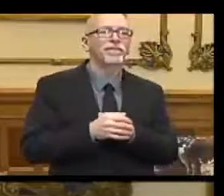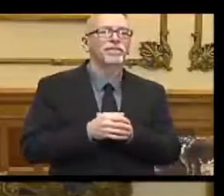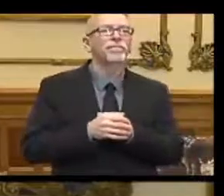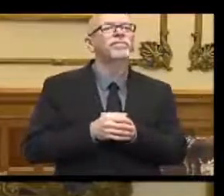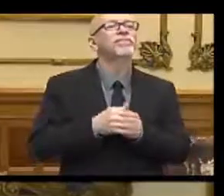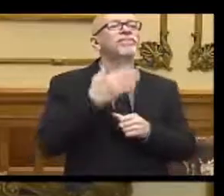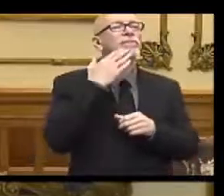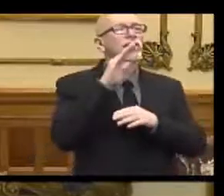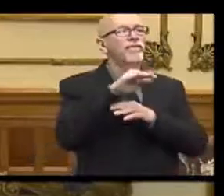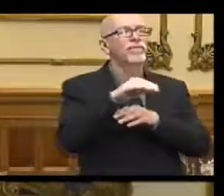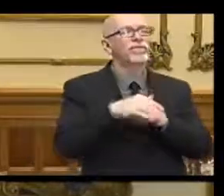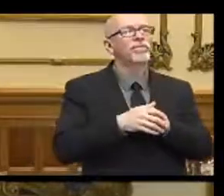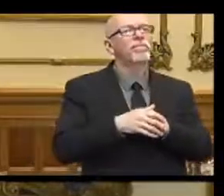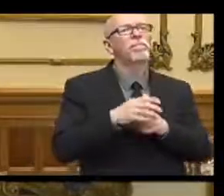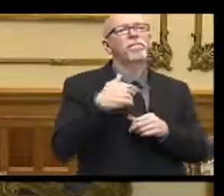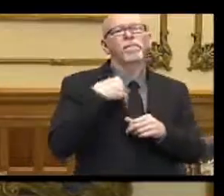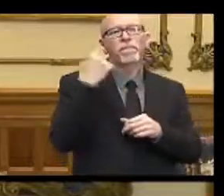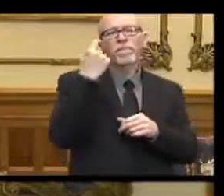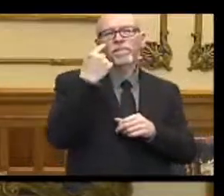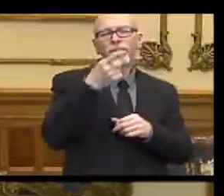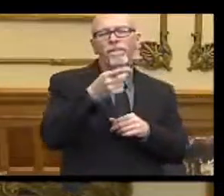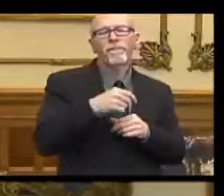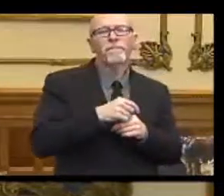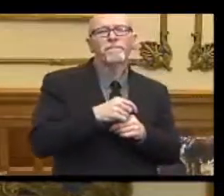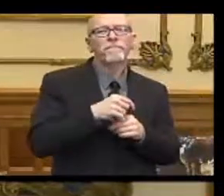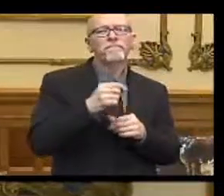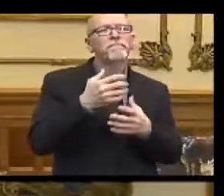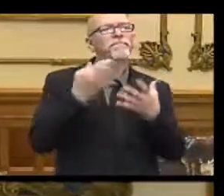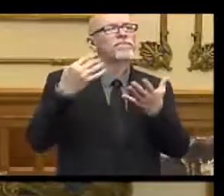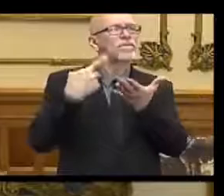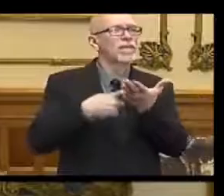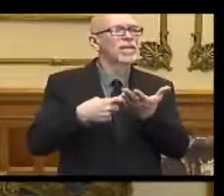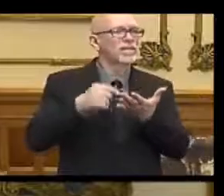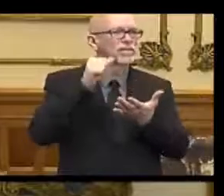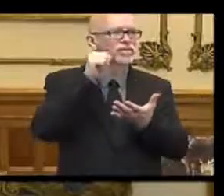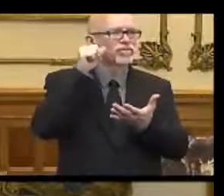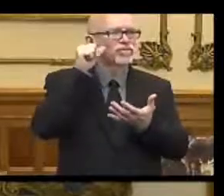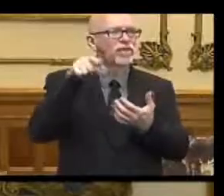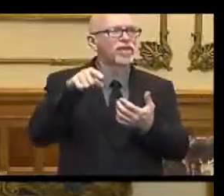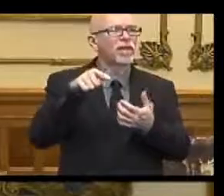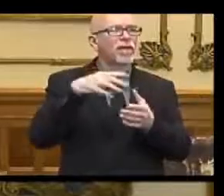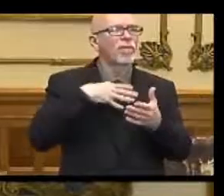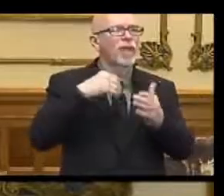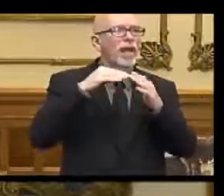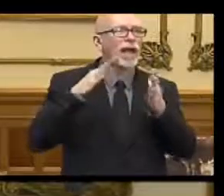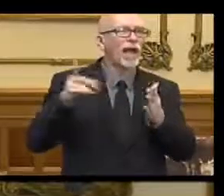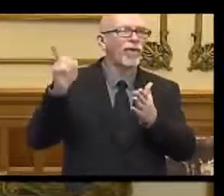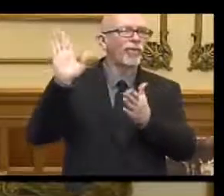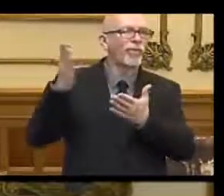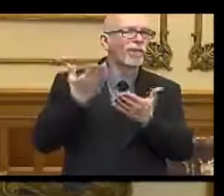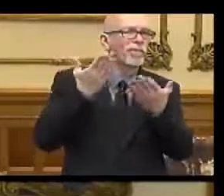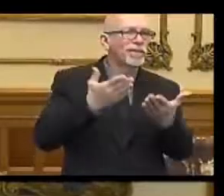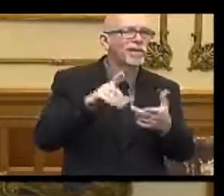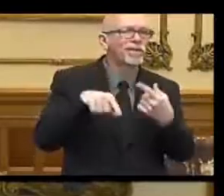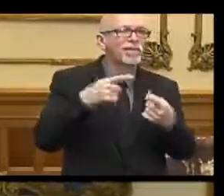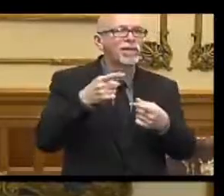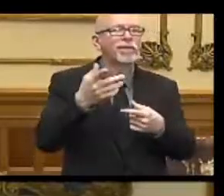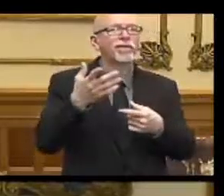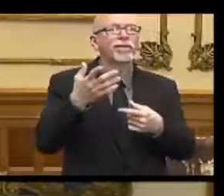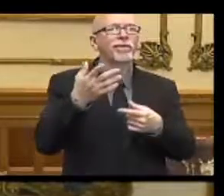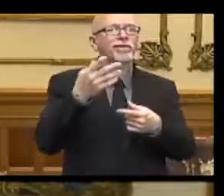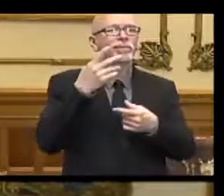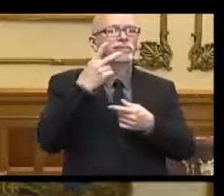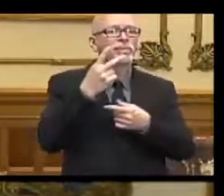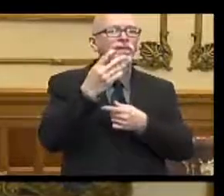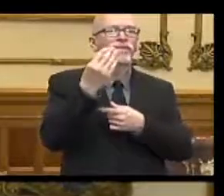Good afternoon. I was wondering, there was a lot of discussion yesterday in the White House recommendations about seeing